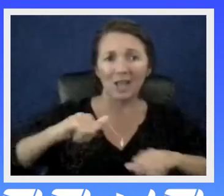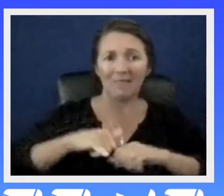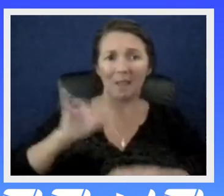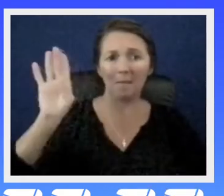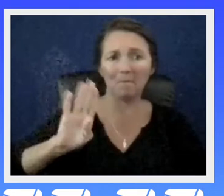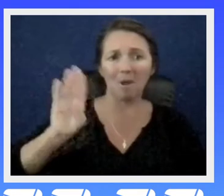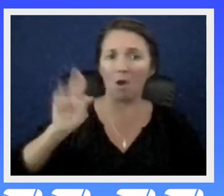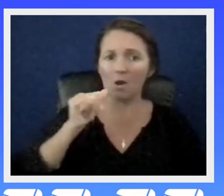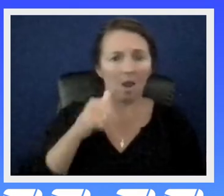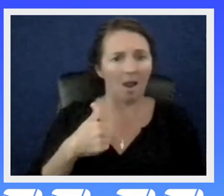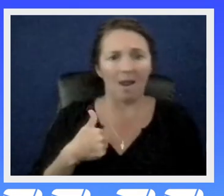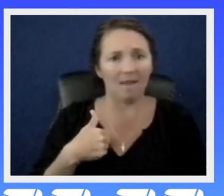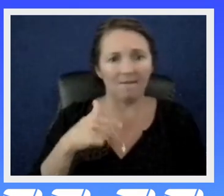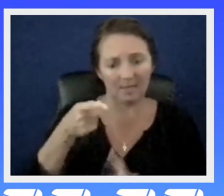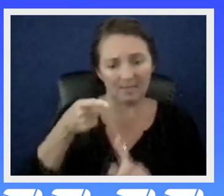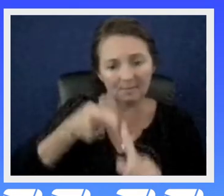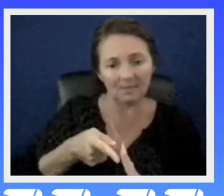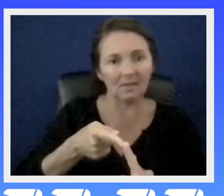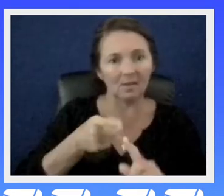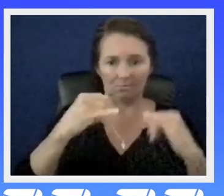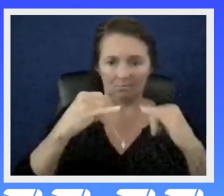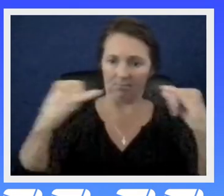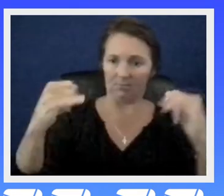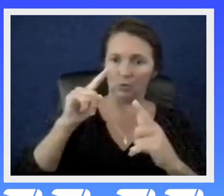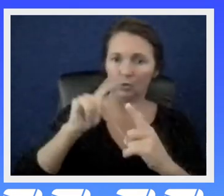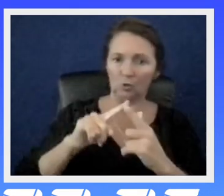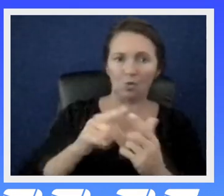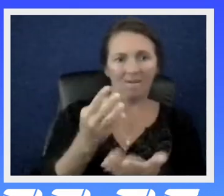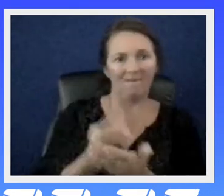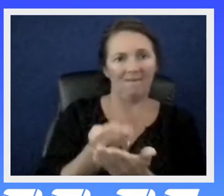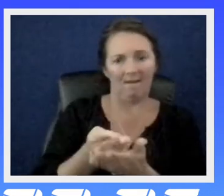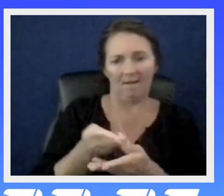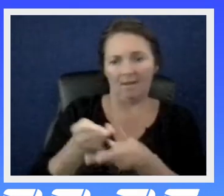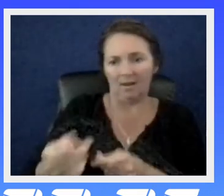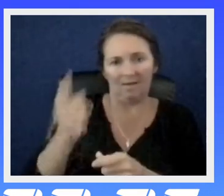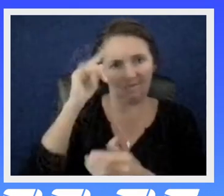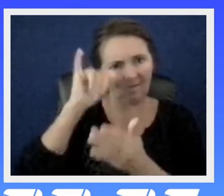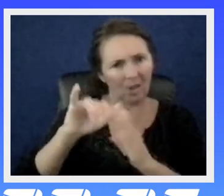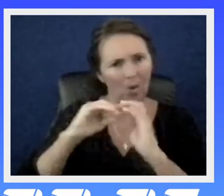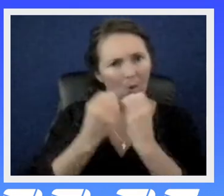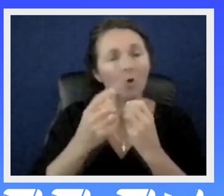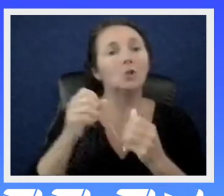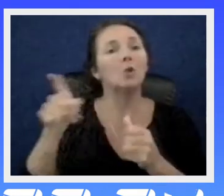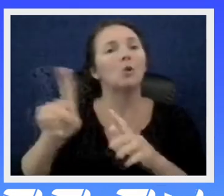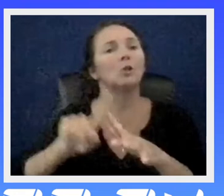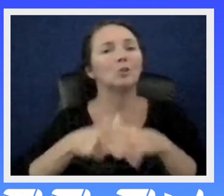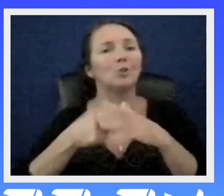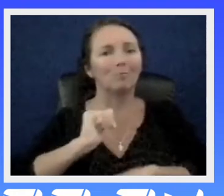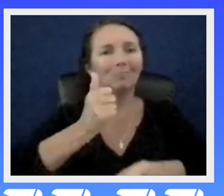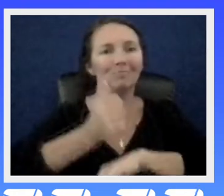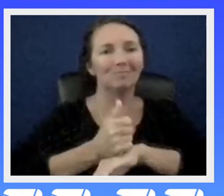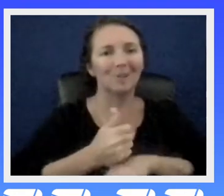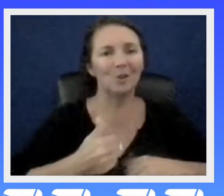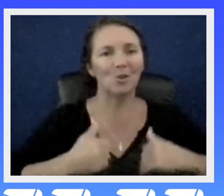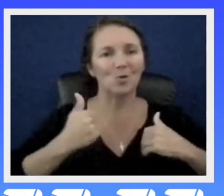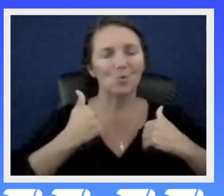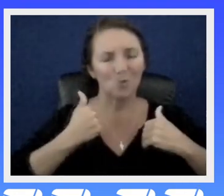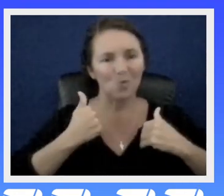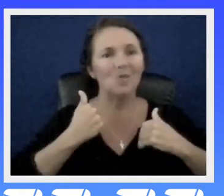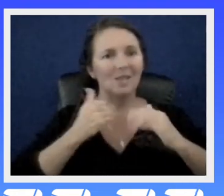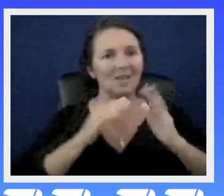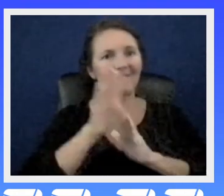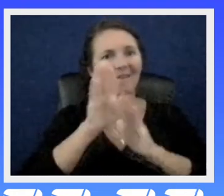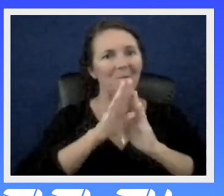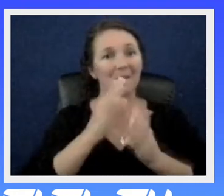have a specific line item to fund these organizations. So we started the Youth Development Fund. Fast forward years later, that fund is